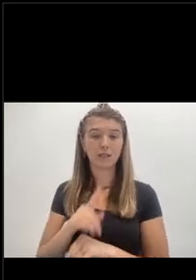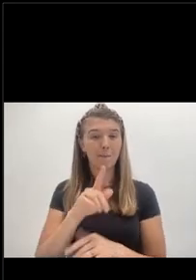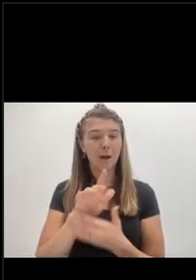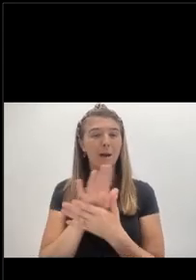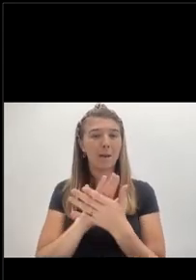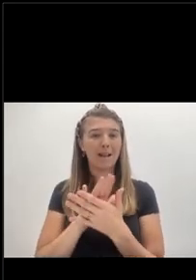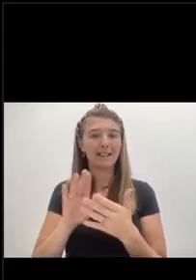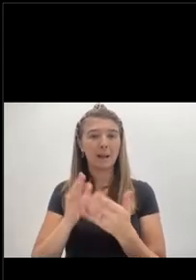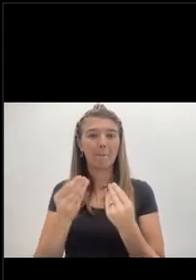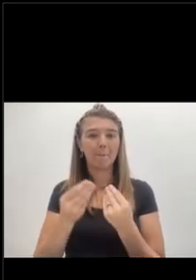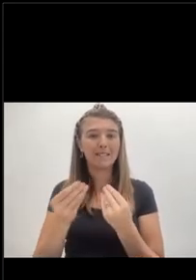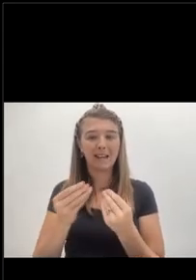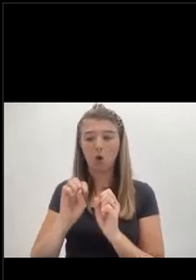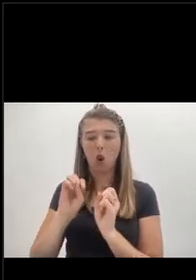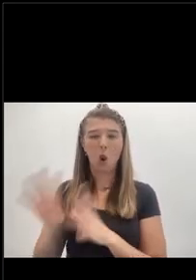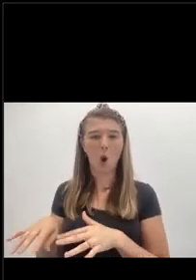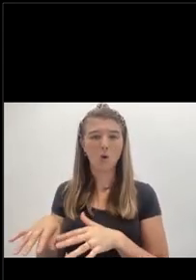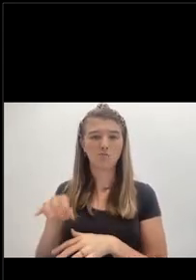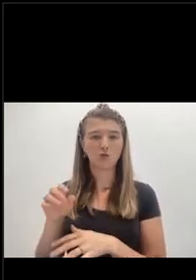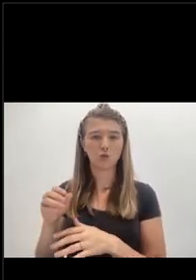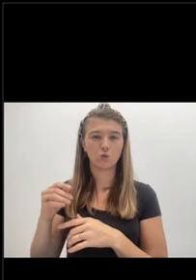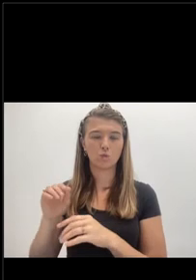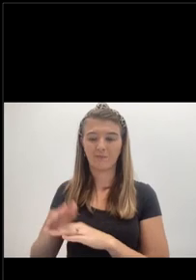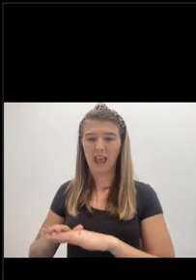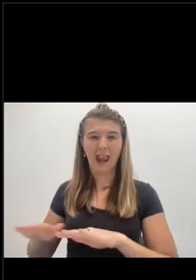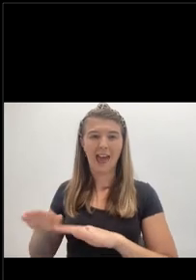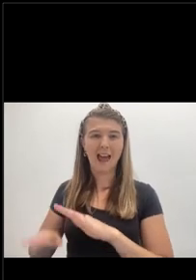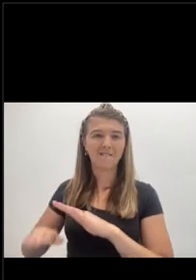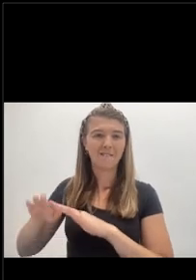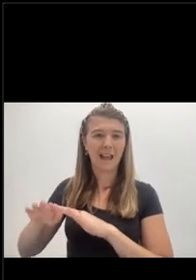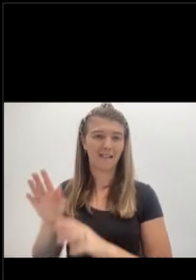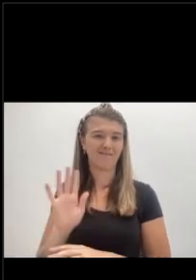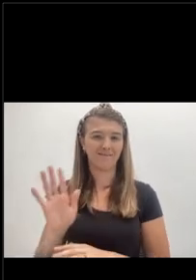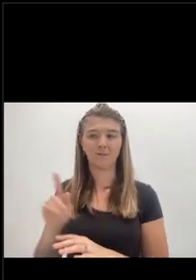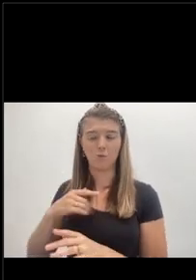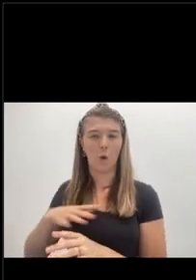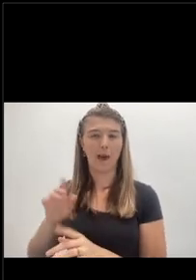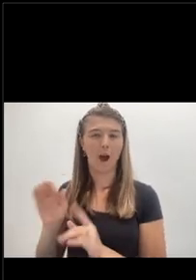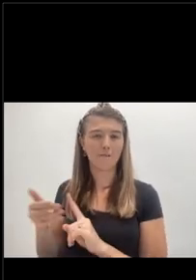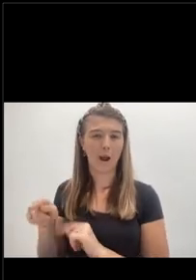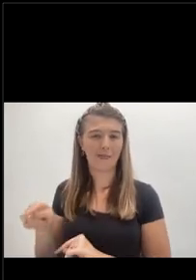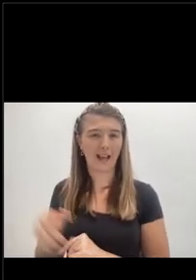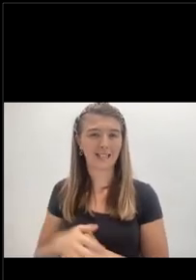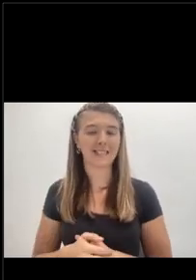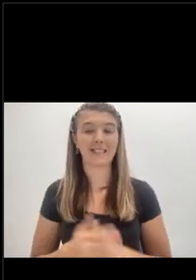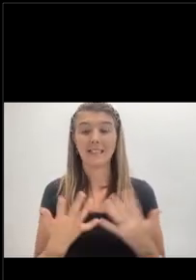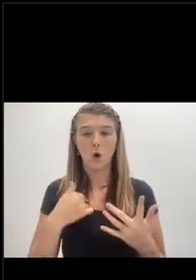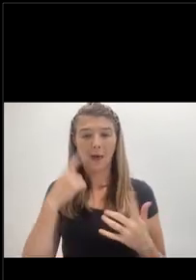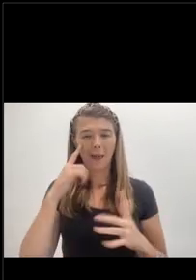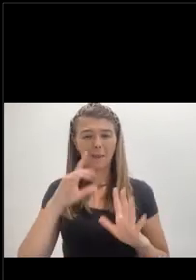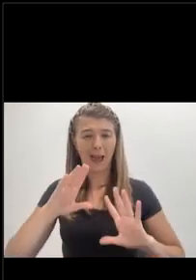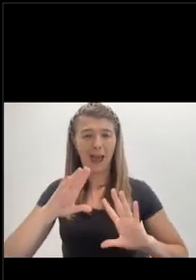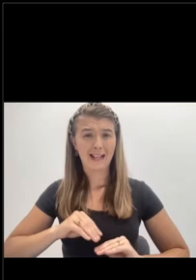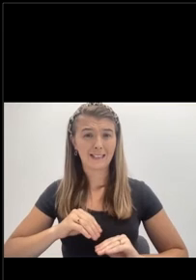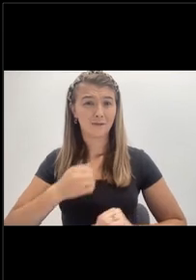landfill. And that's something we should all be pursuing. And that's pretty much the end of my slides. Thank you very